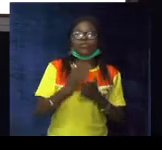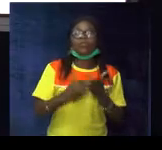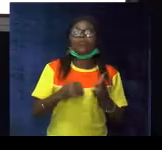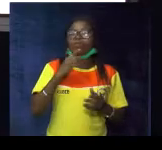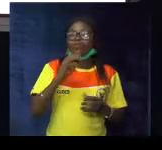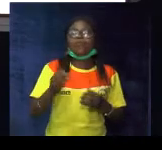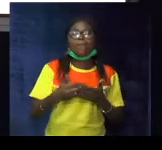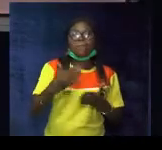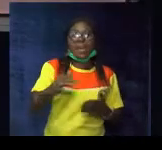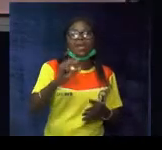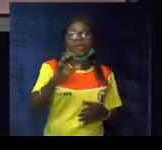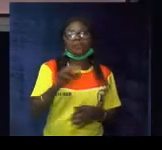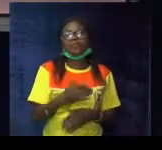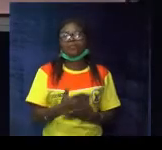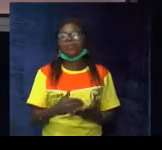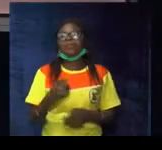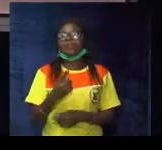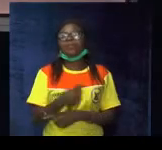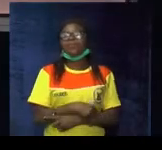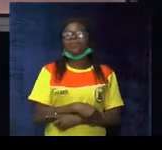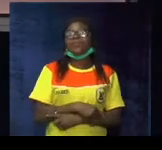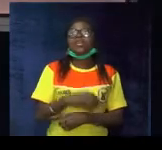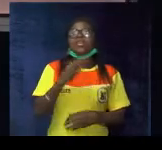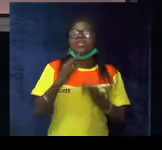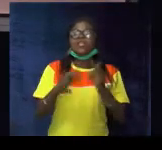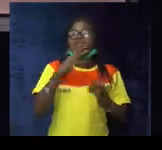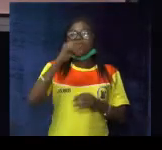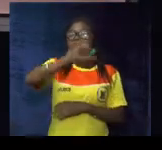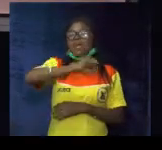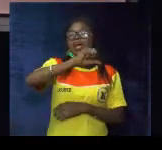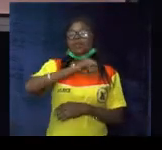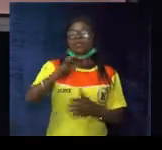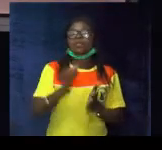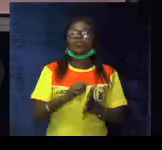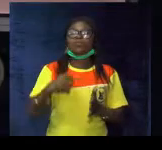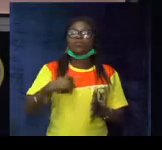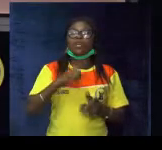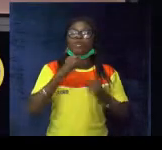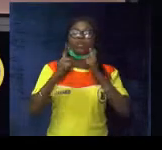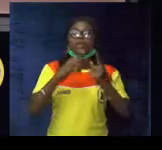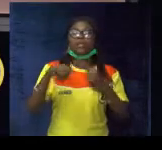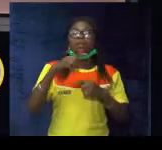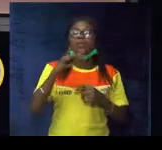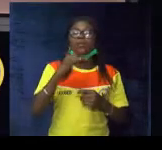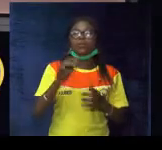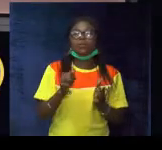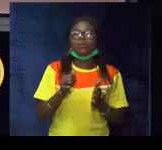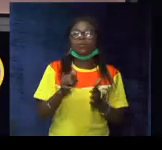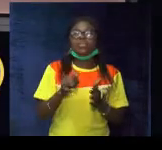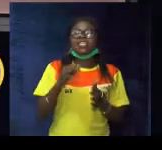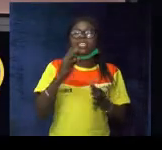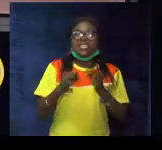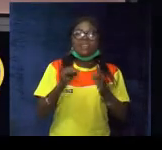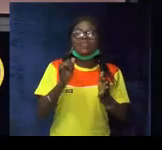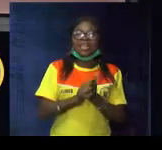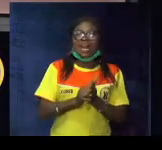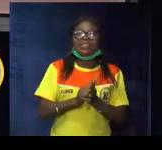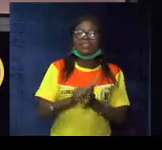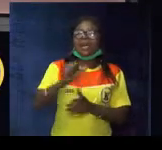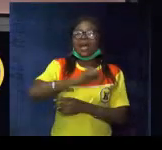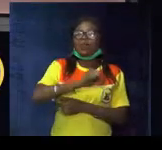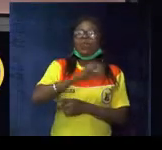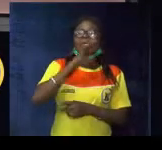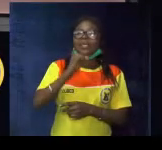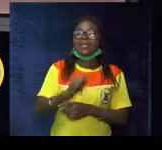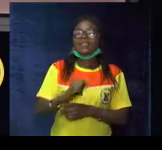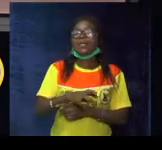buy some. Let's move on. If the angle that we're talking about, the angle that forms the sector, if that angle